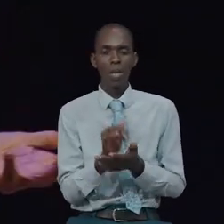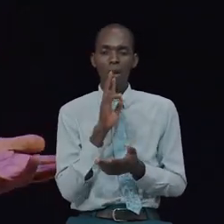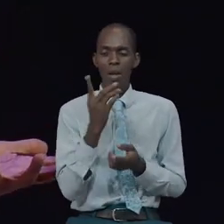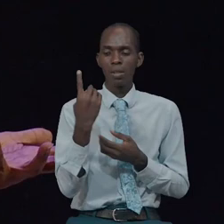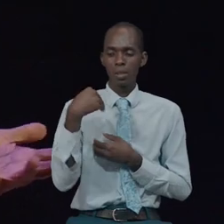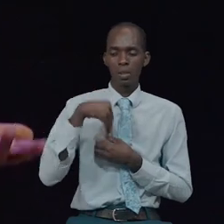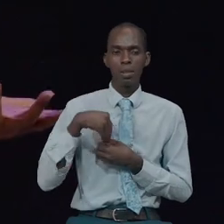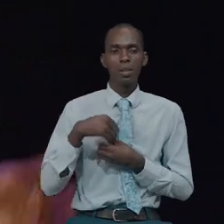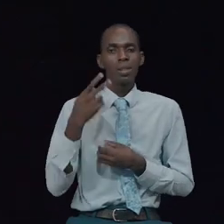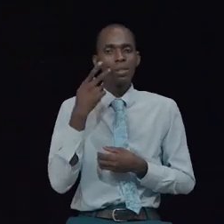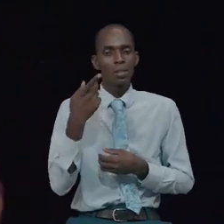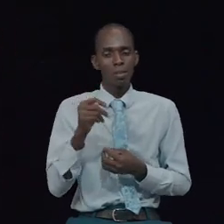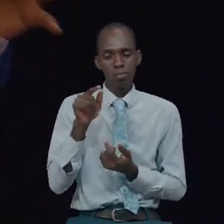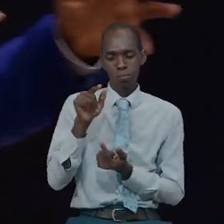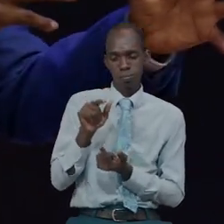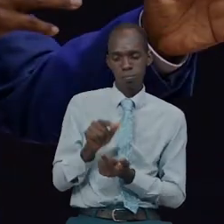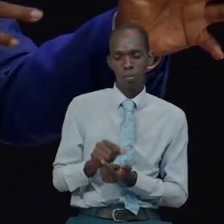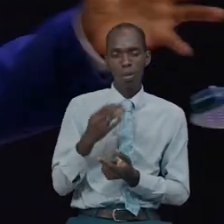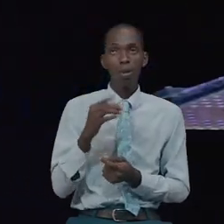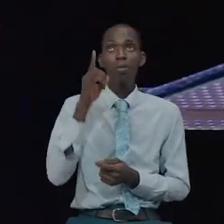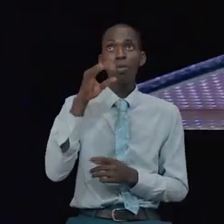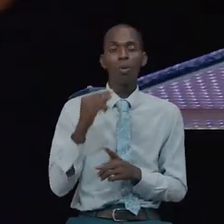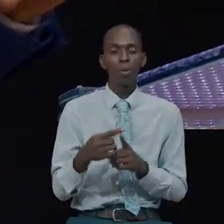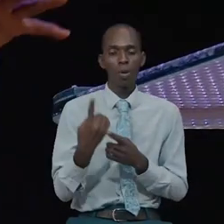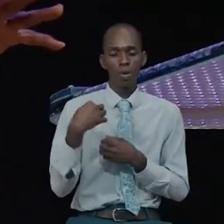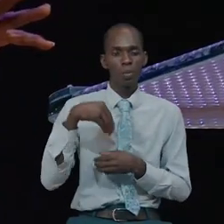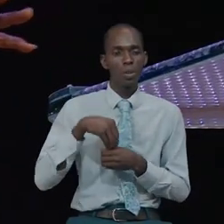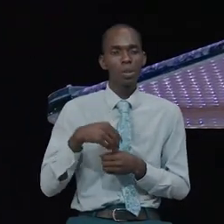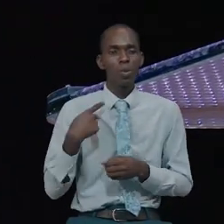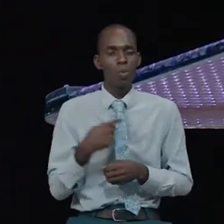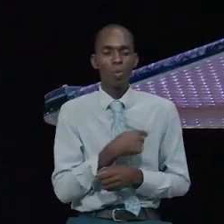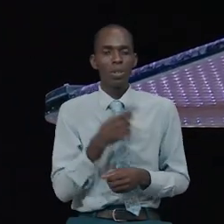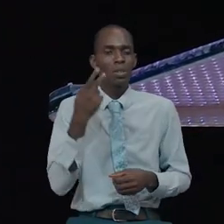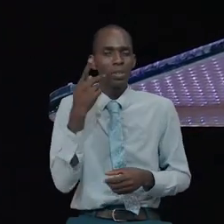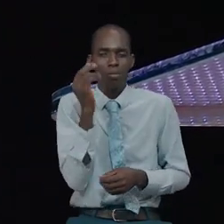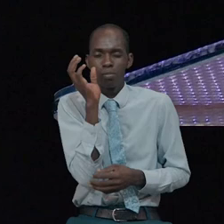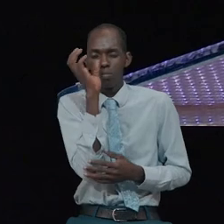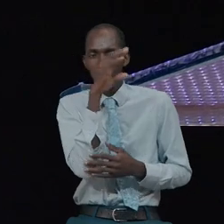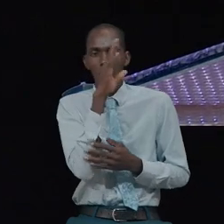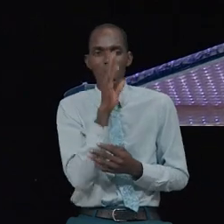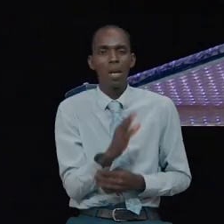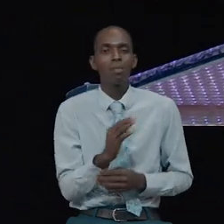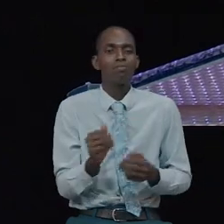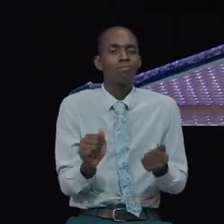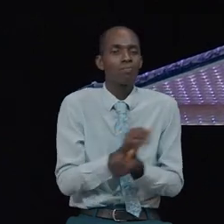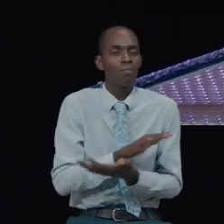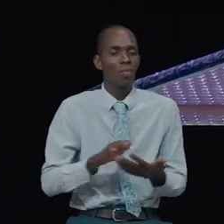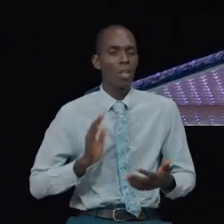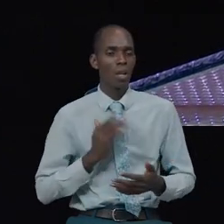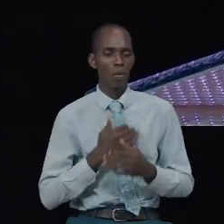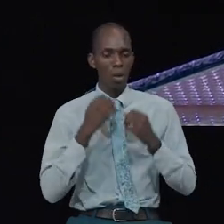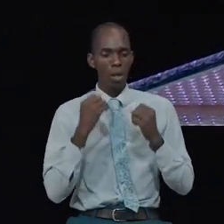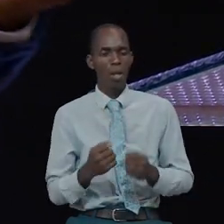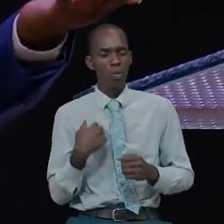the lowering of standard coming in. And we'll see the strangers devouring our strength. And we'll